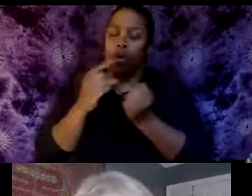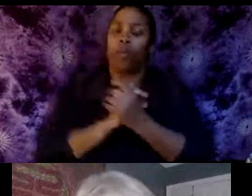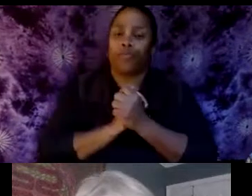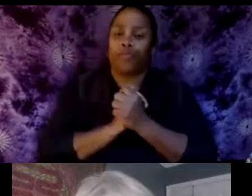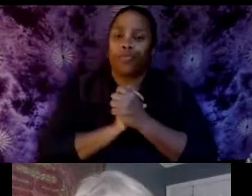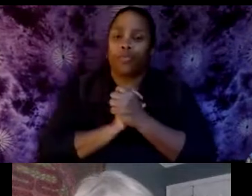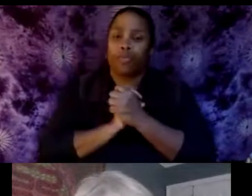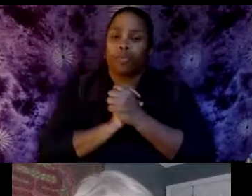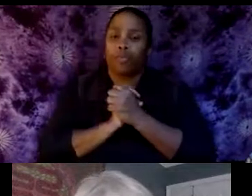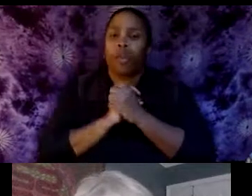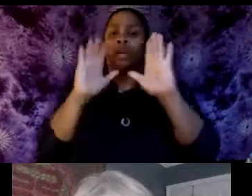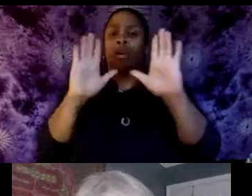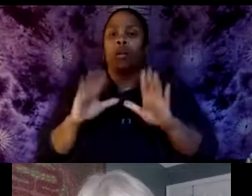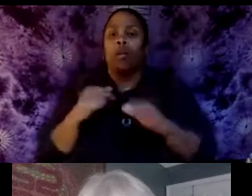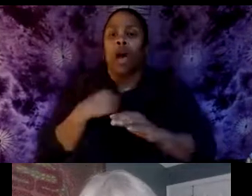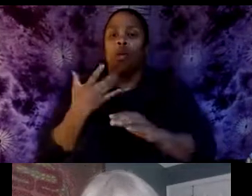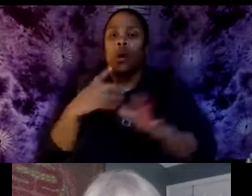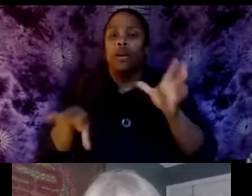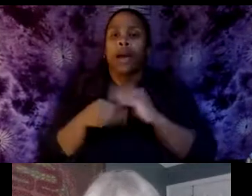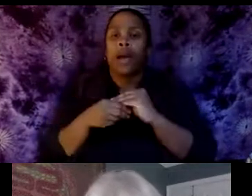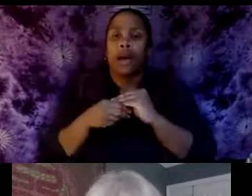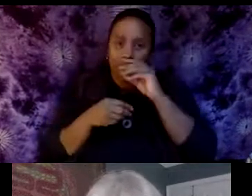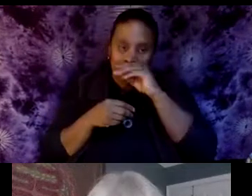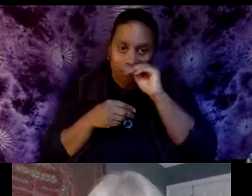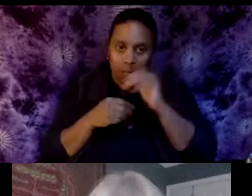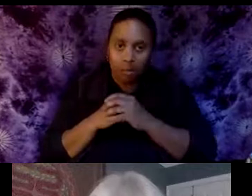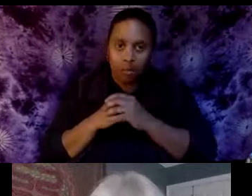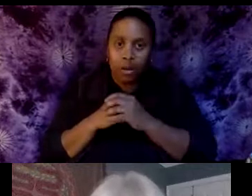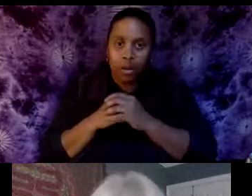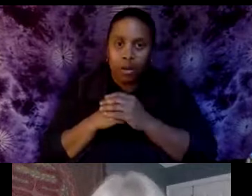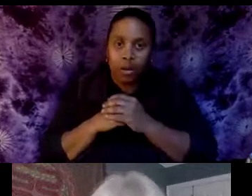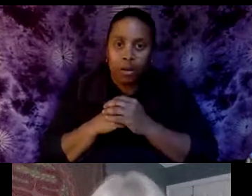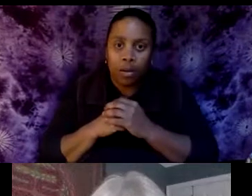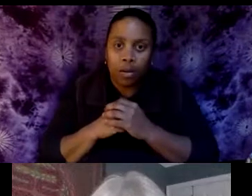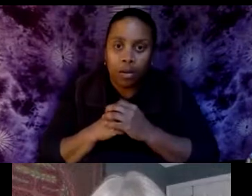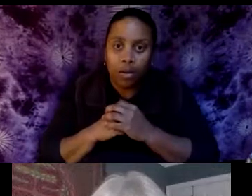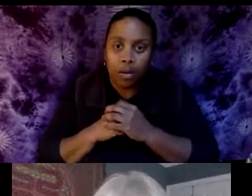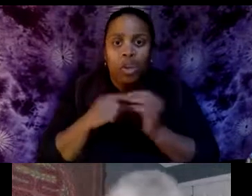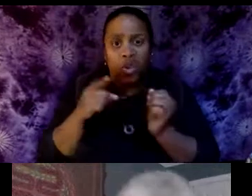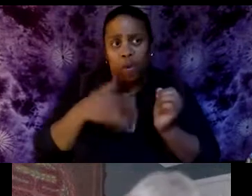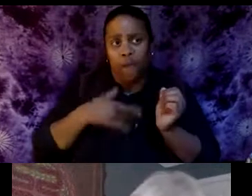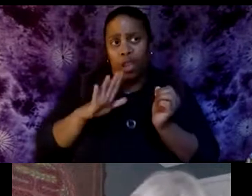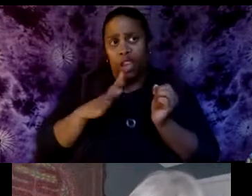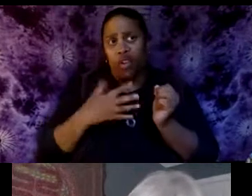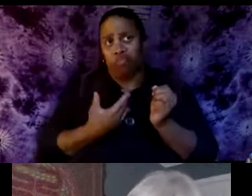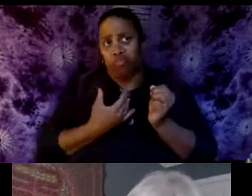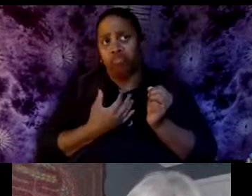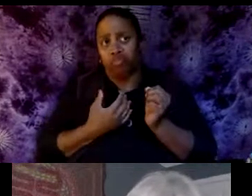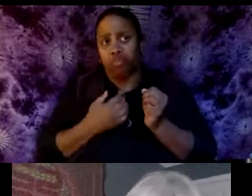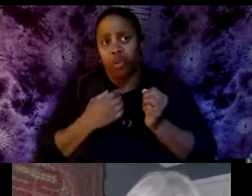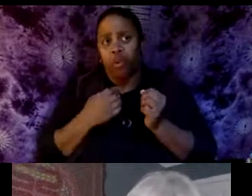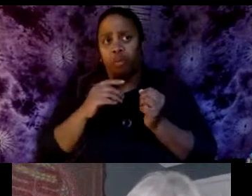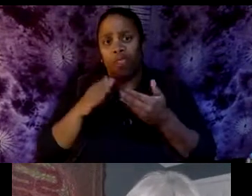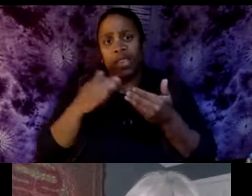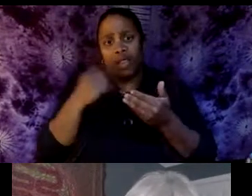Yeah, that's great. I want to say you're feeling your waves of anger so quickly that you're able to set boundaries with like the lightest little blip of a wave,